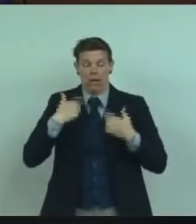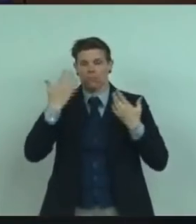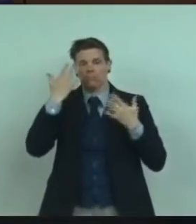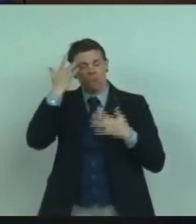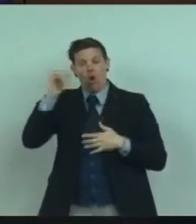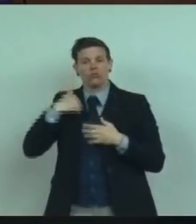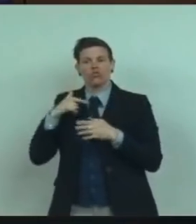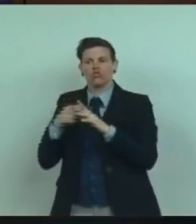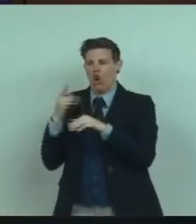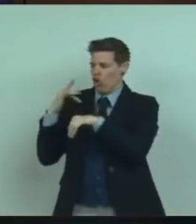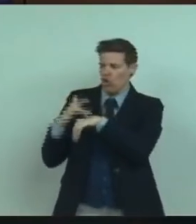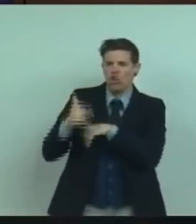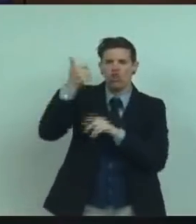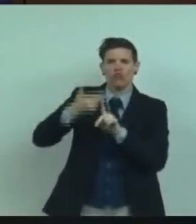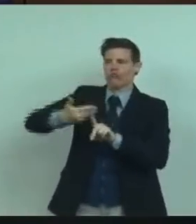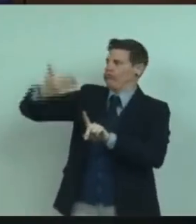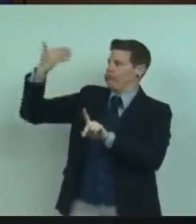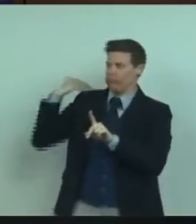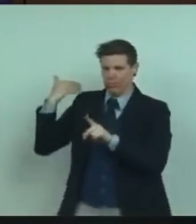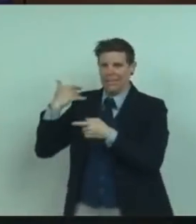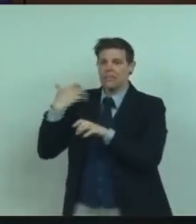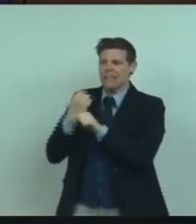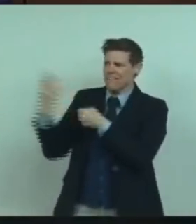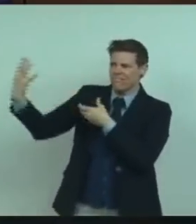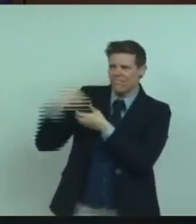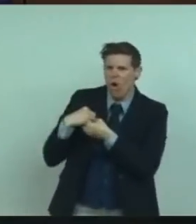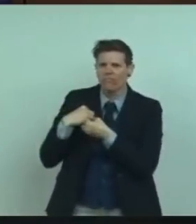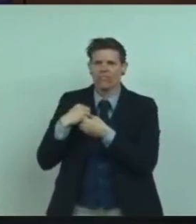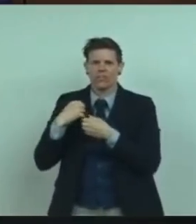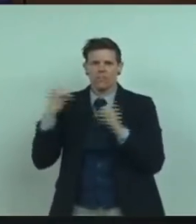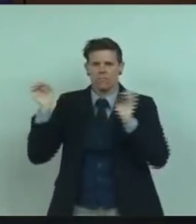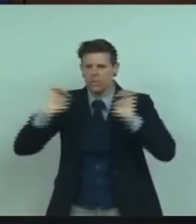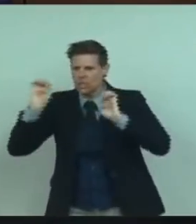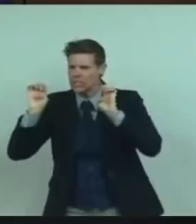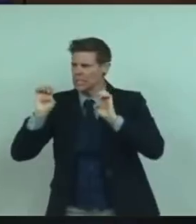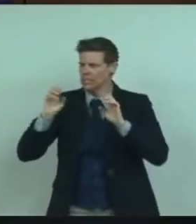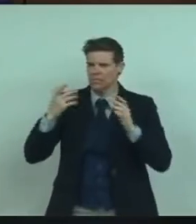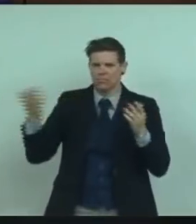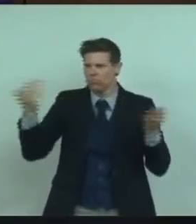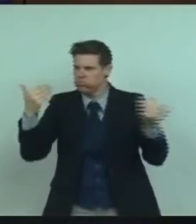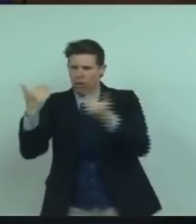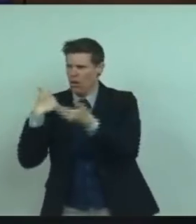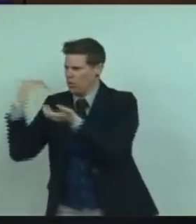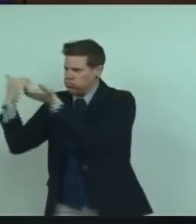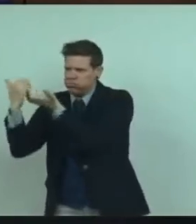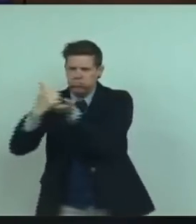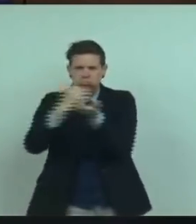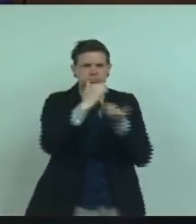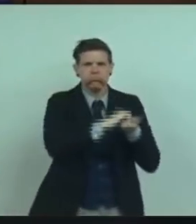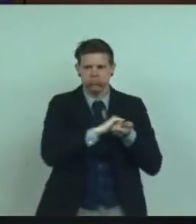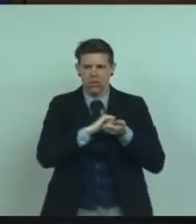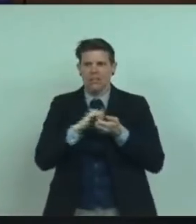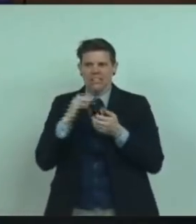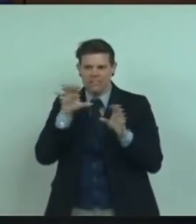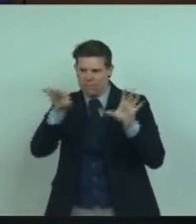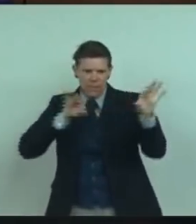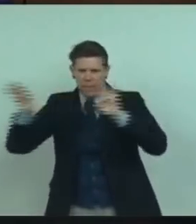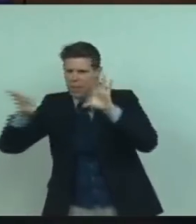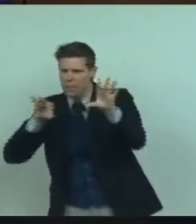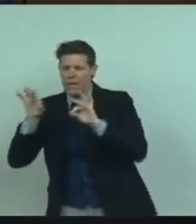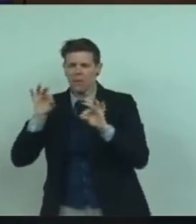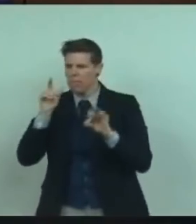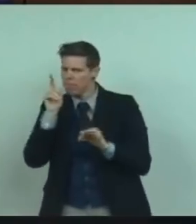early. We know every partner at the table, including elected officials and all of our sovereign